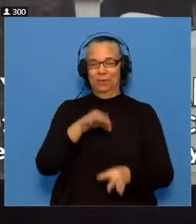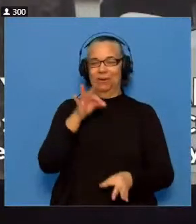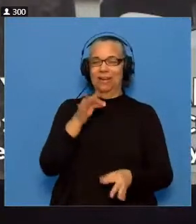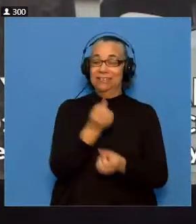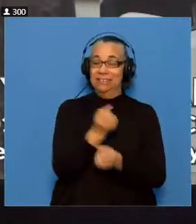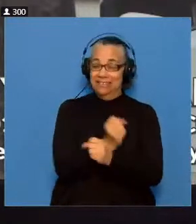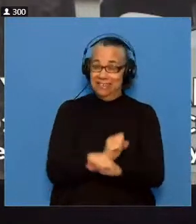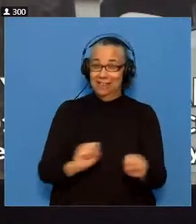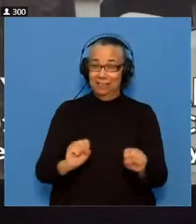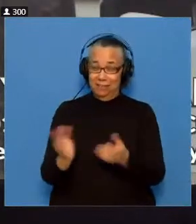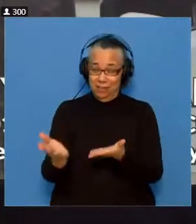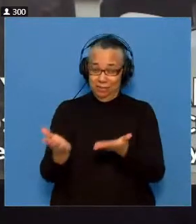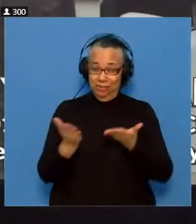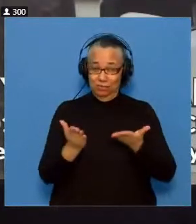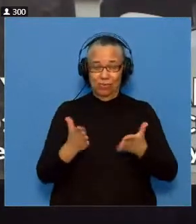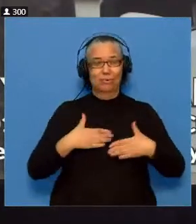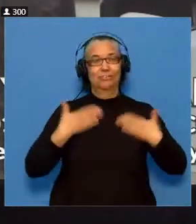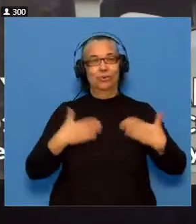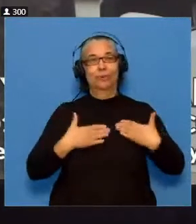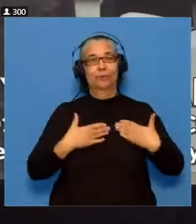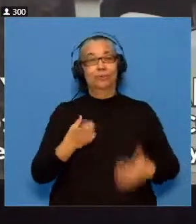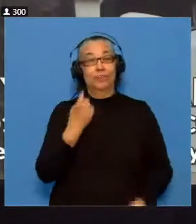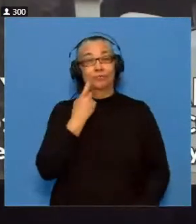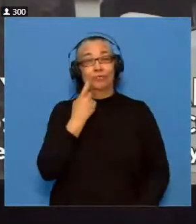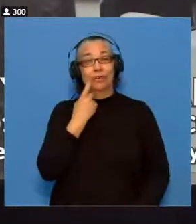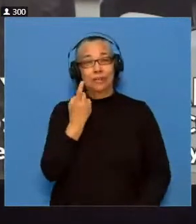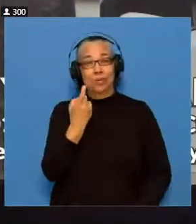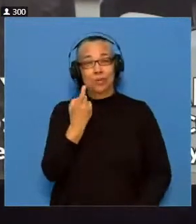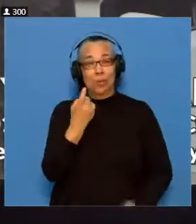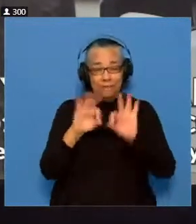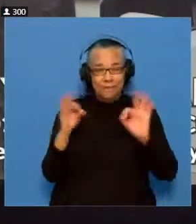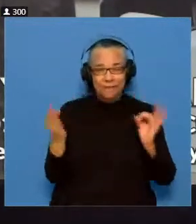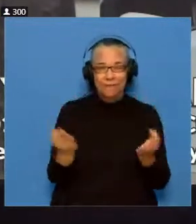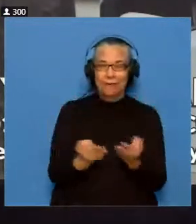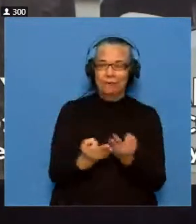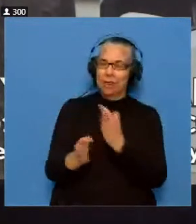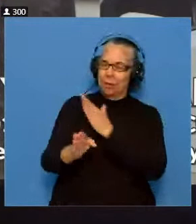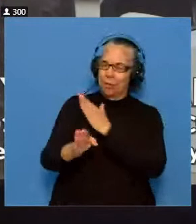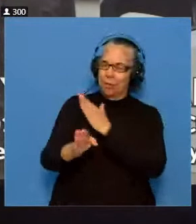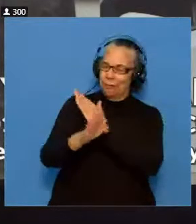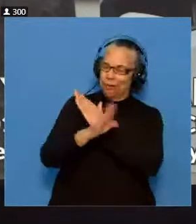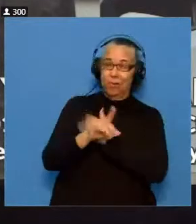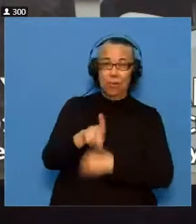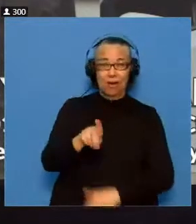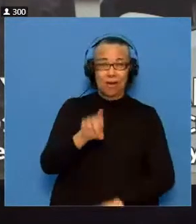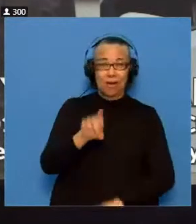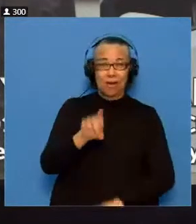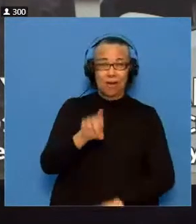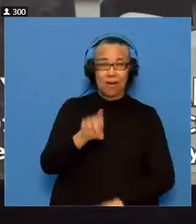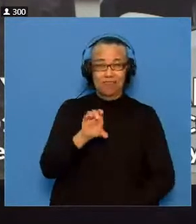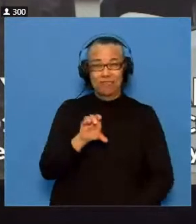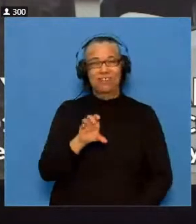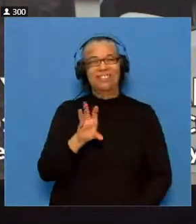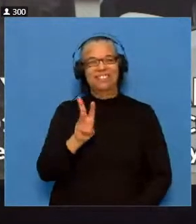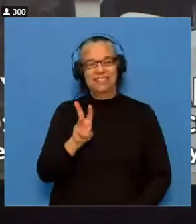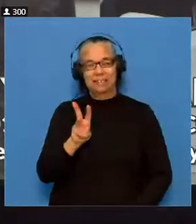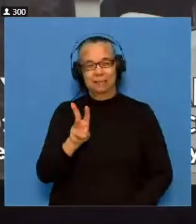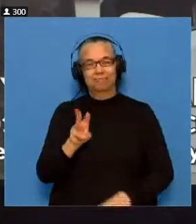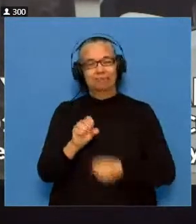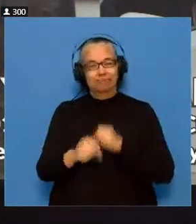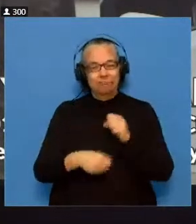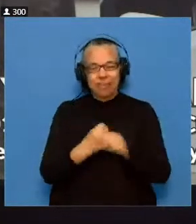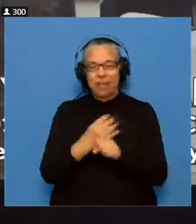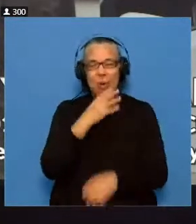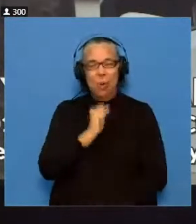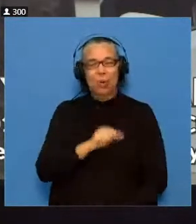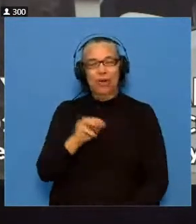that still brought joy. We saw recently how one family shielded 106-year-old Miss Myrtle Edness, who can remember the impact of the